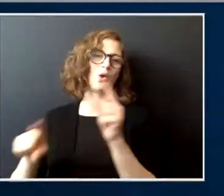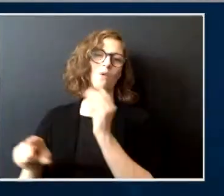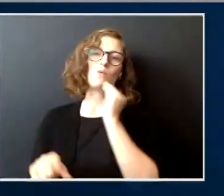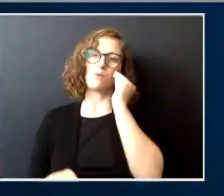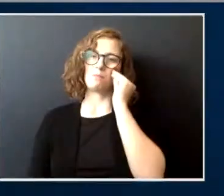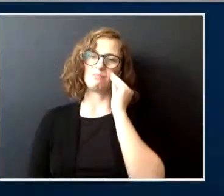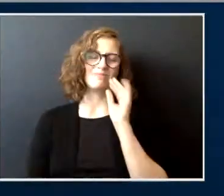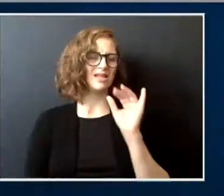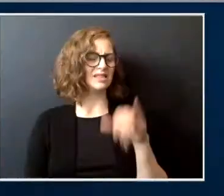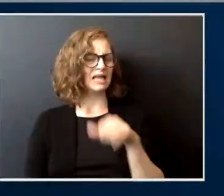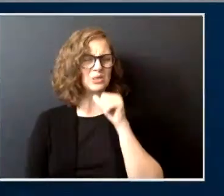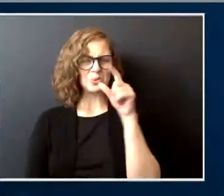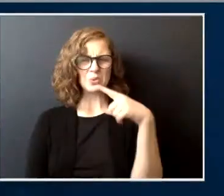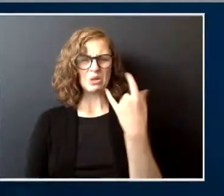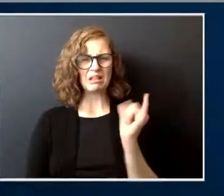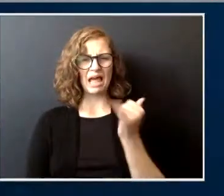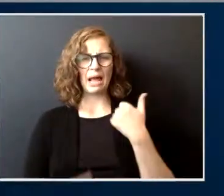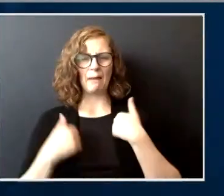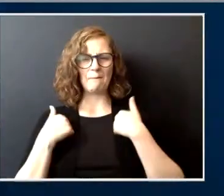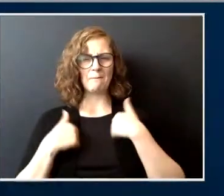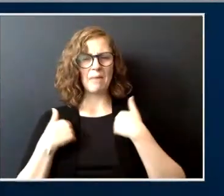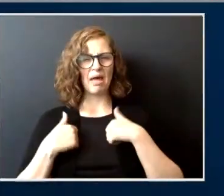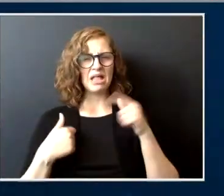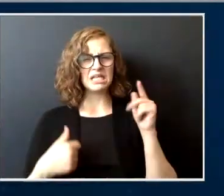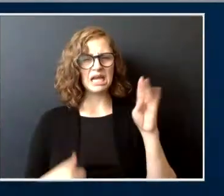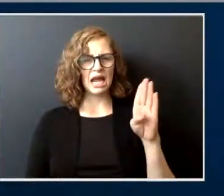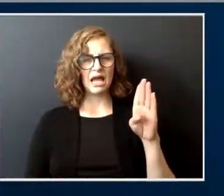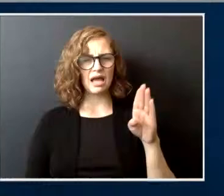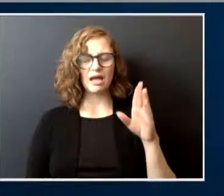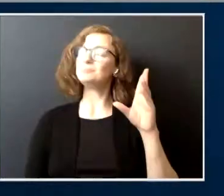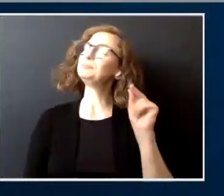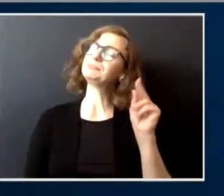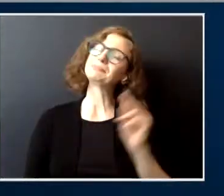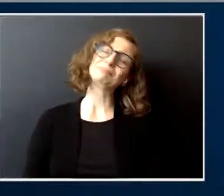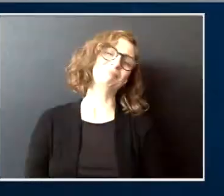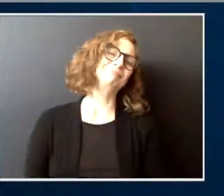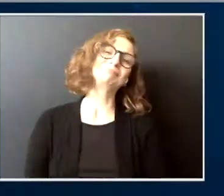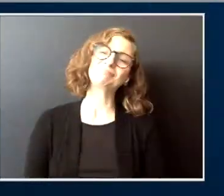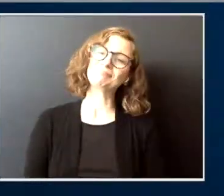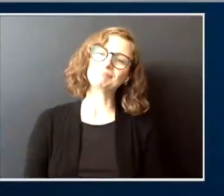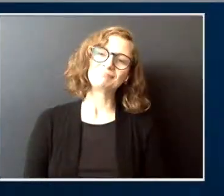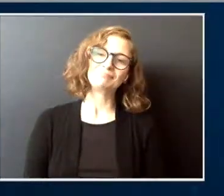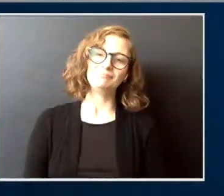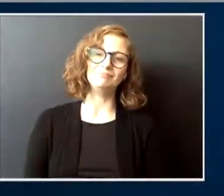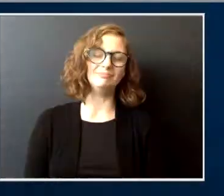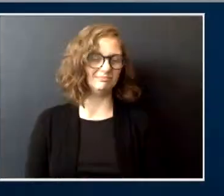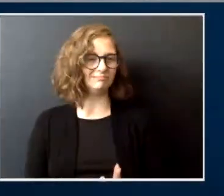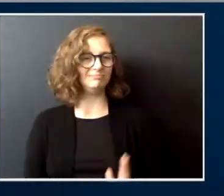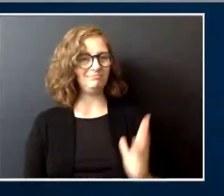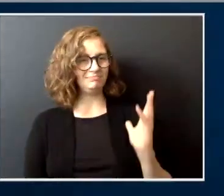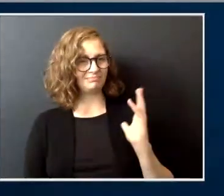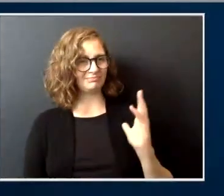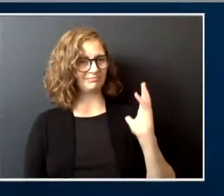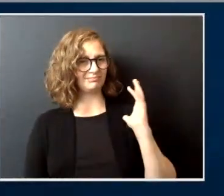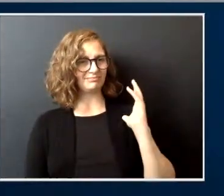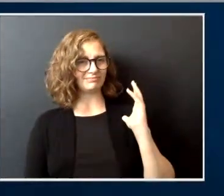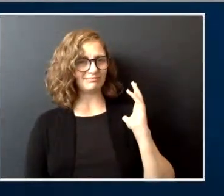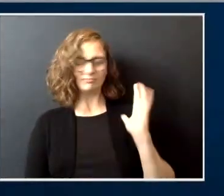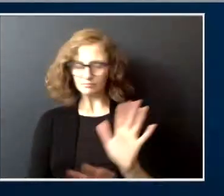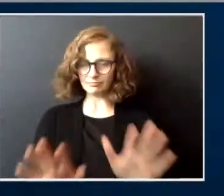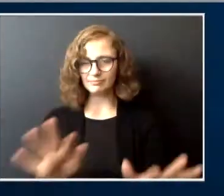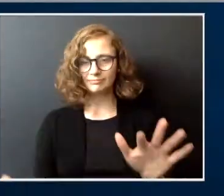does not look like a bathtub to me. No. Didn't it used to be that, again, think- maybe I'm wrong. Go ahead, please. Yeah.